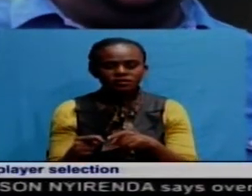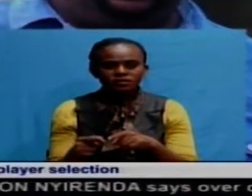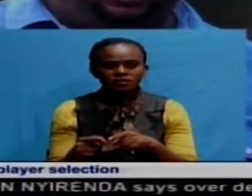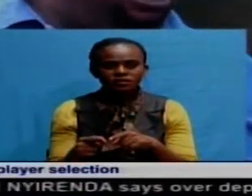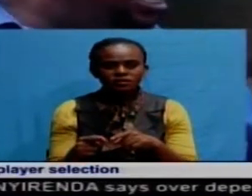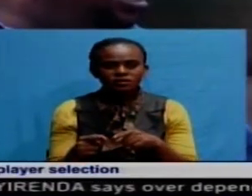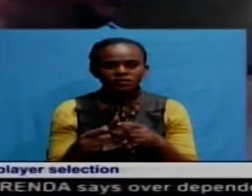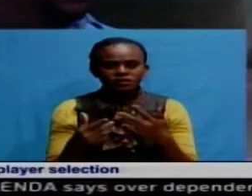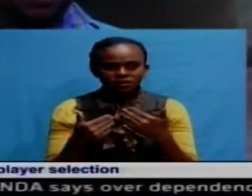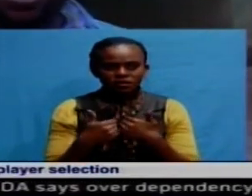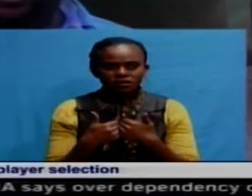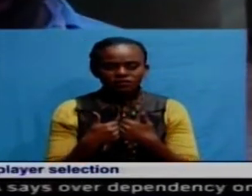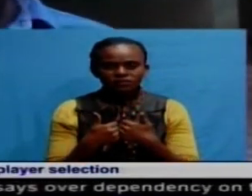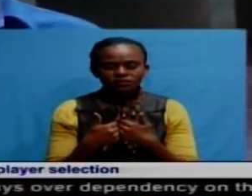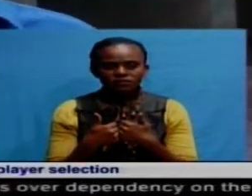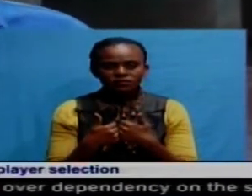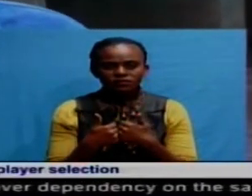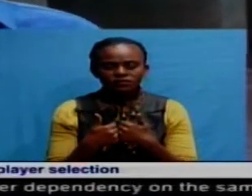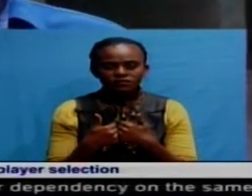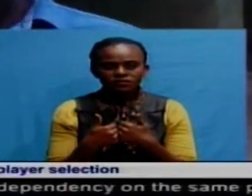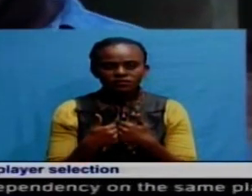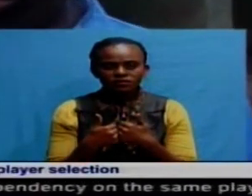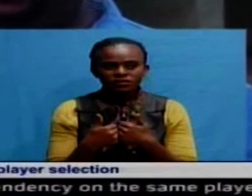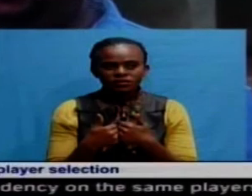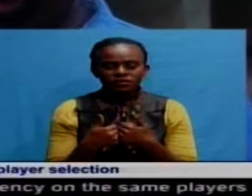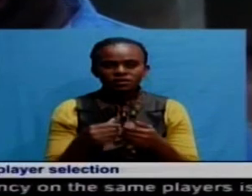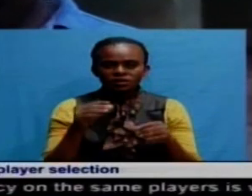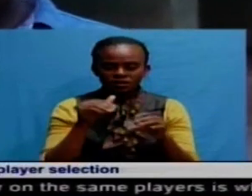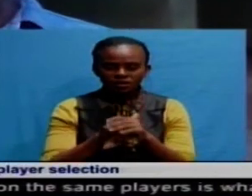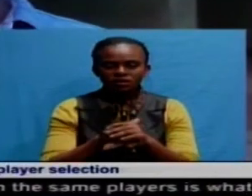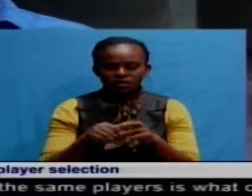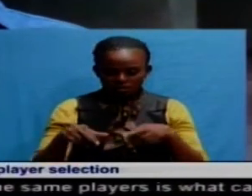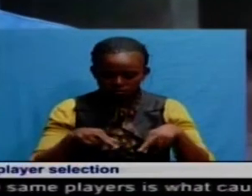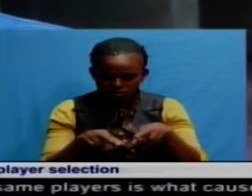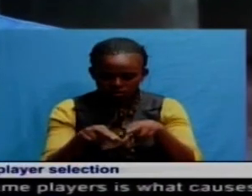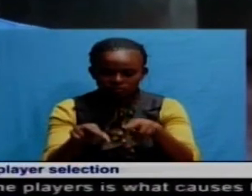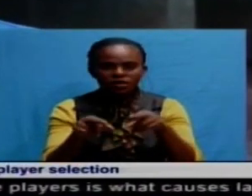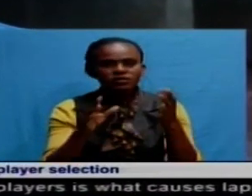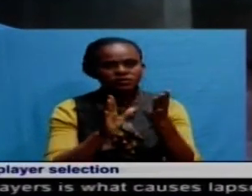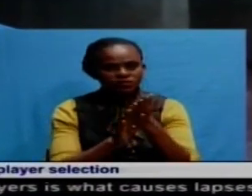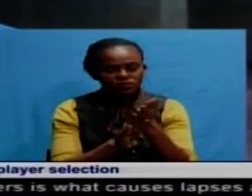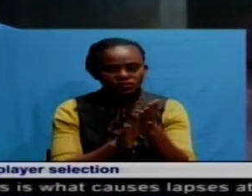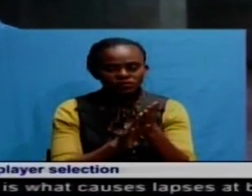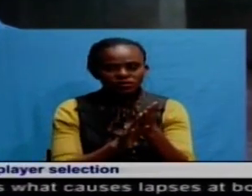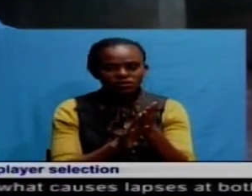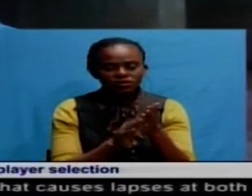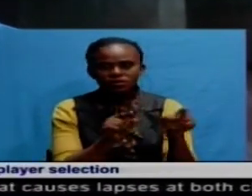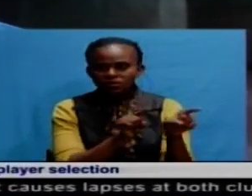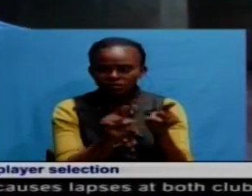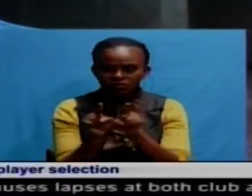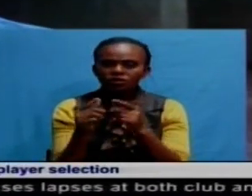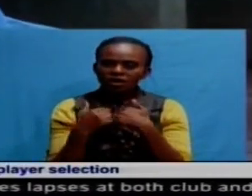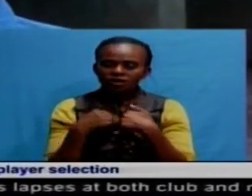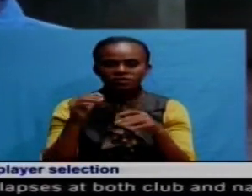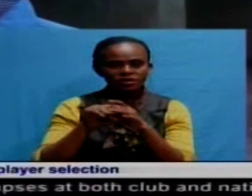calamity when people are crossing from Riverside School to Mupili. But that is something of the